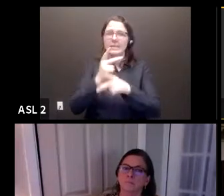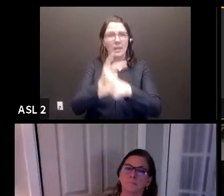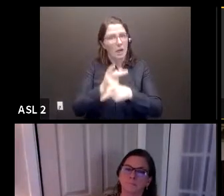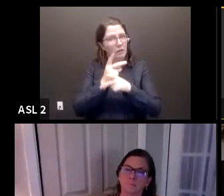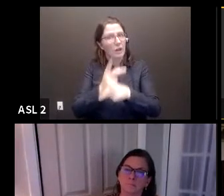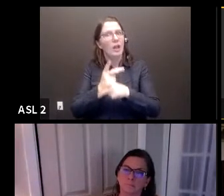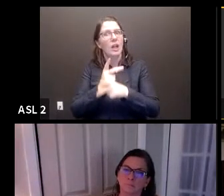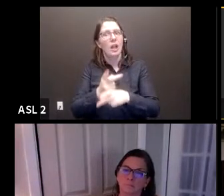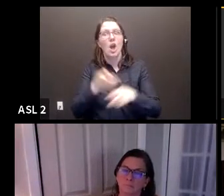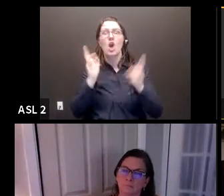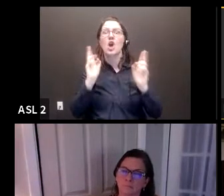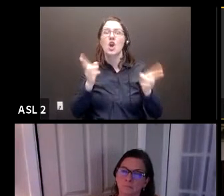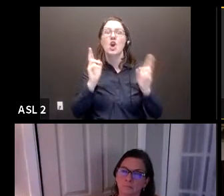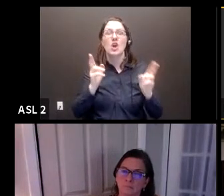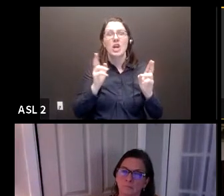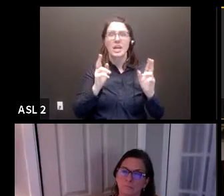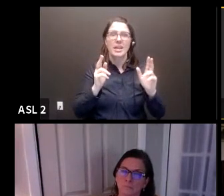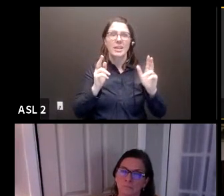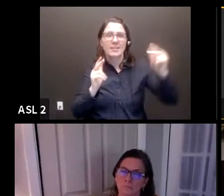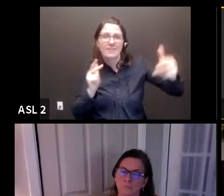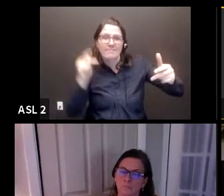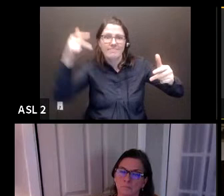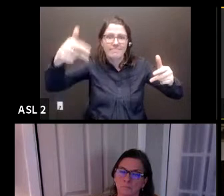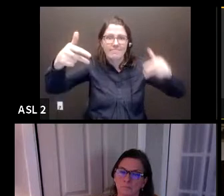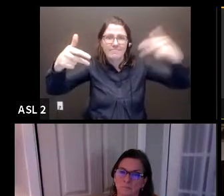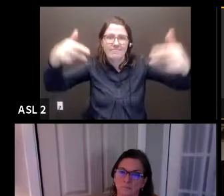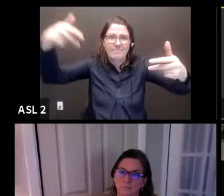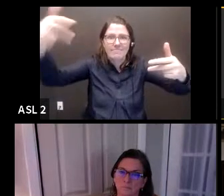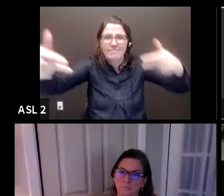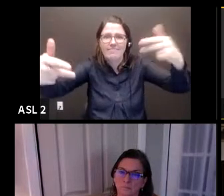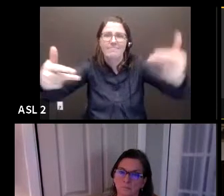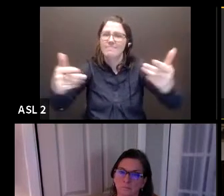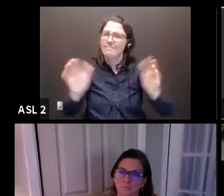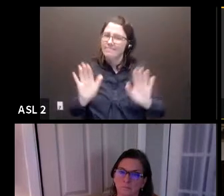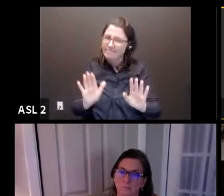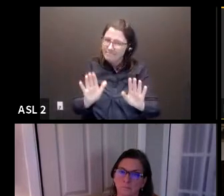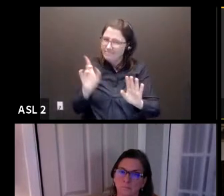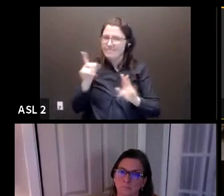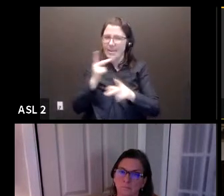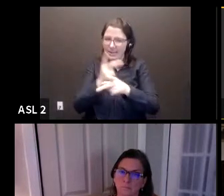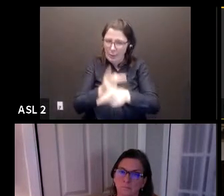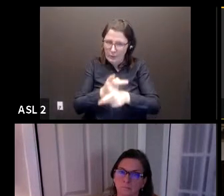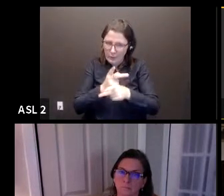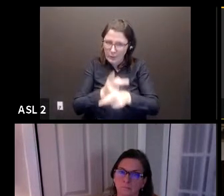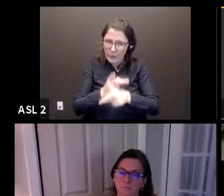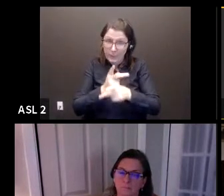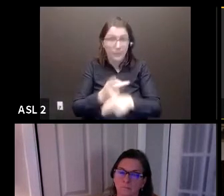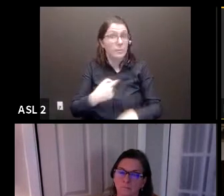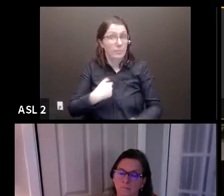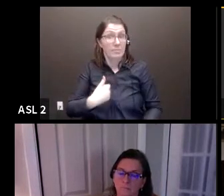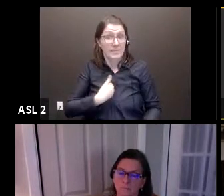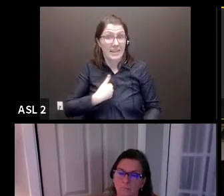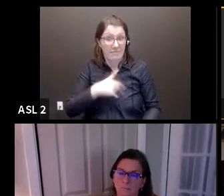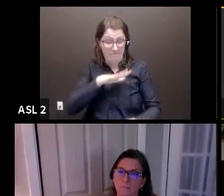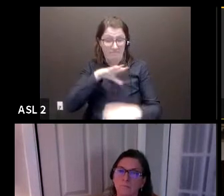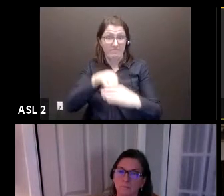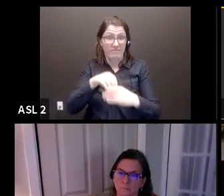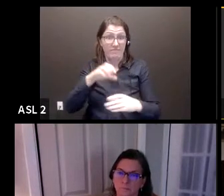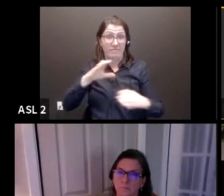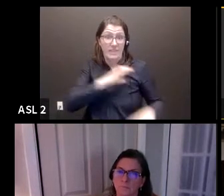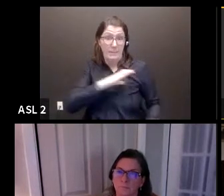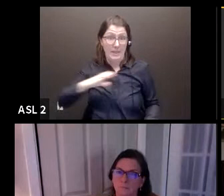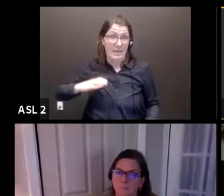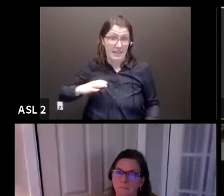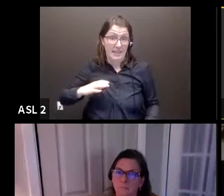these out in a broader context having said that as a member of the transportation committee i presented a motion to the